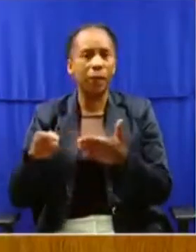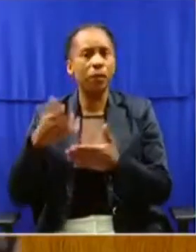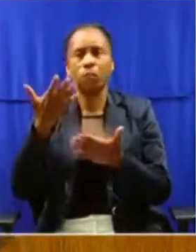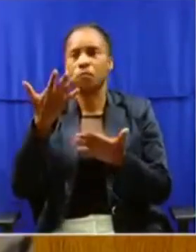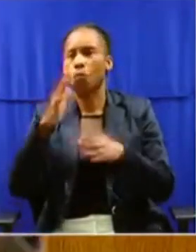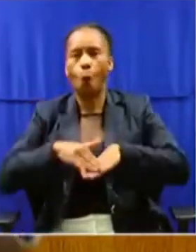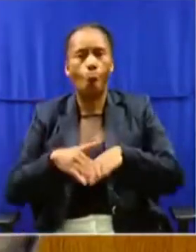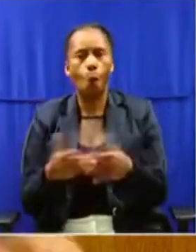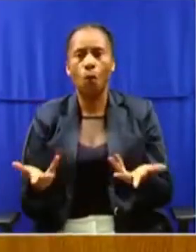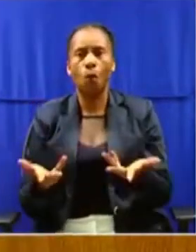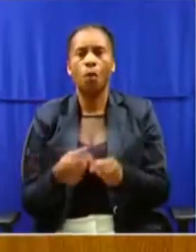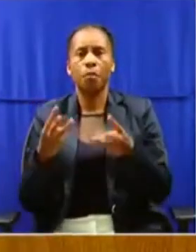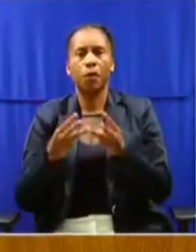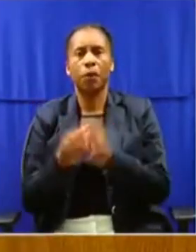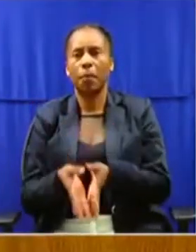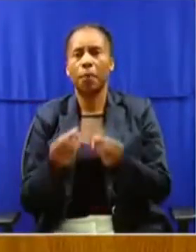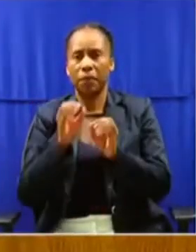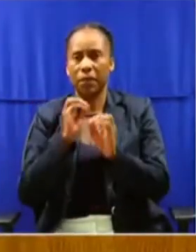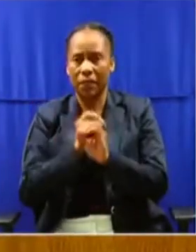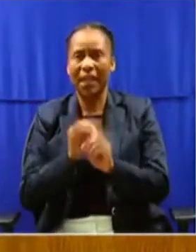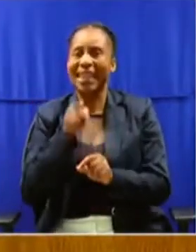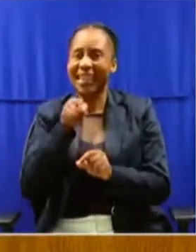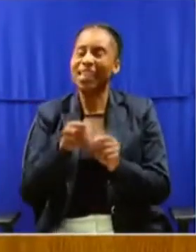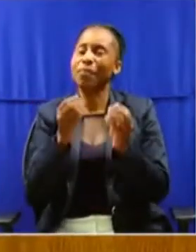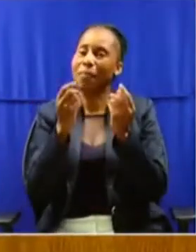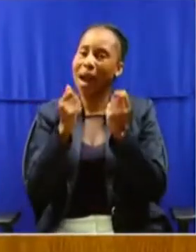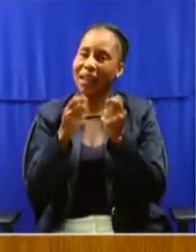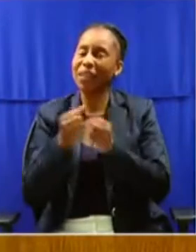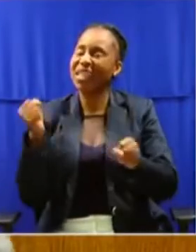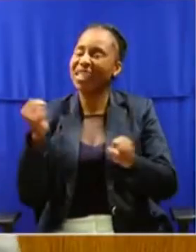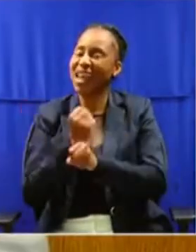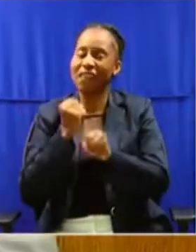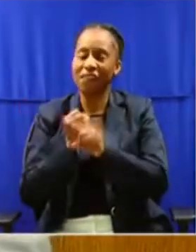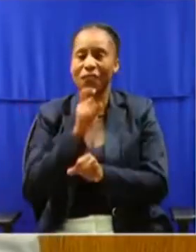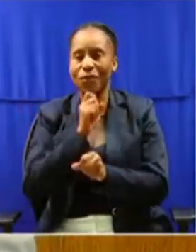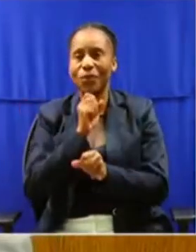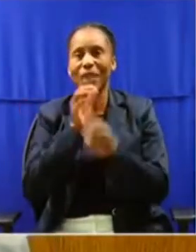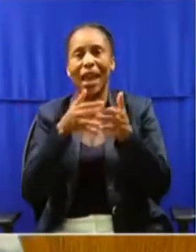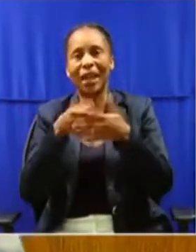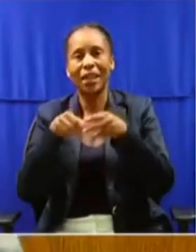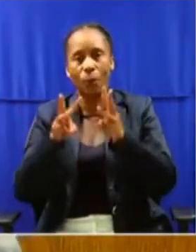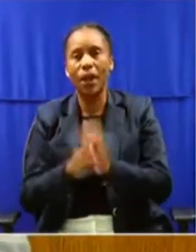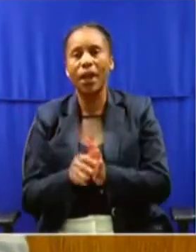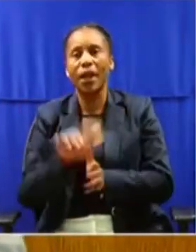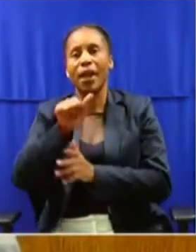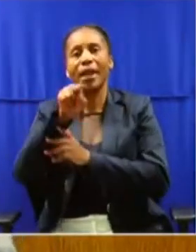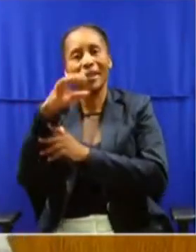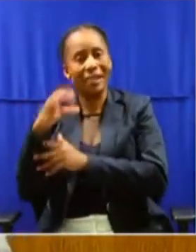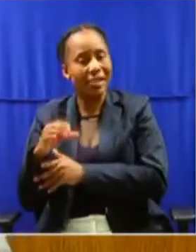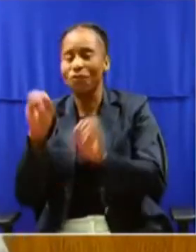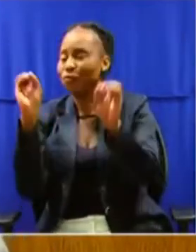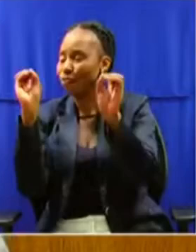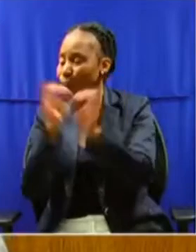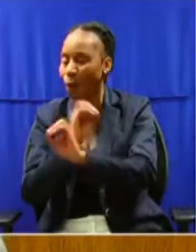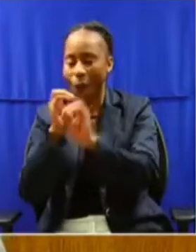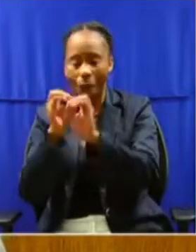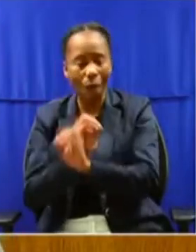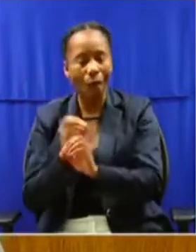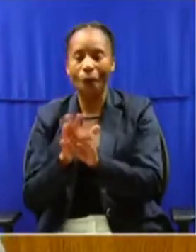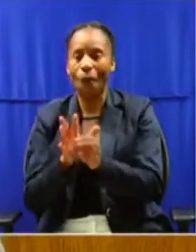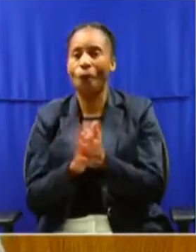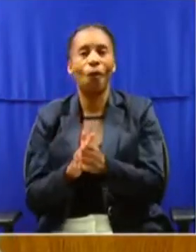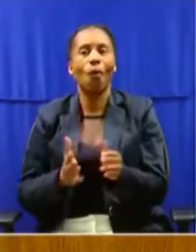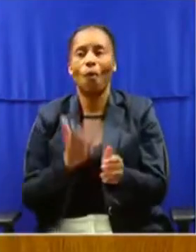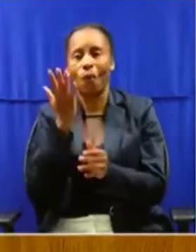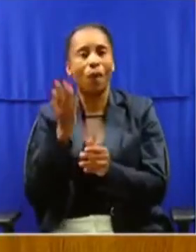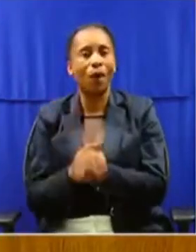is that this money was never going to be spent anyway. The ANC had no intention ever of spending money on the people. I